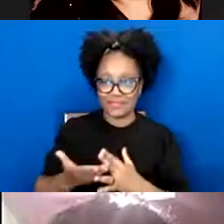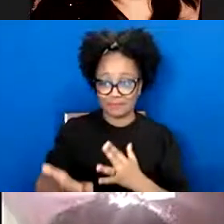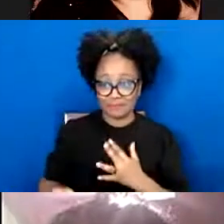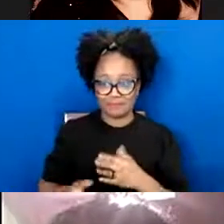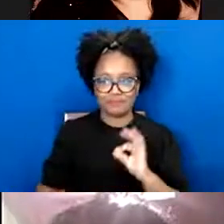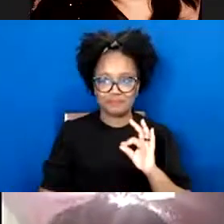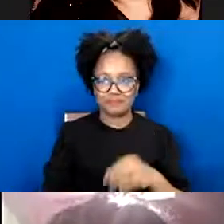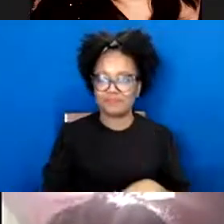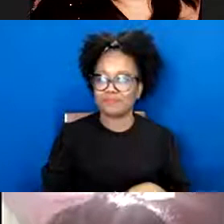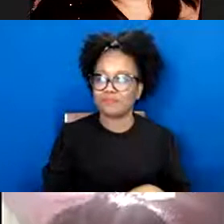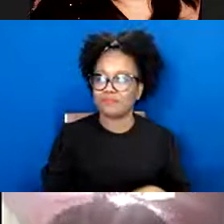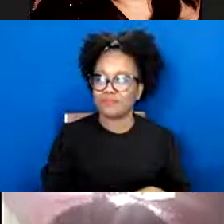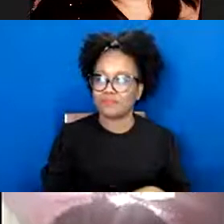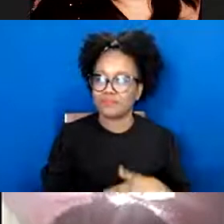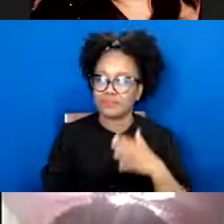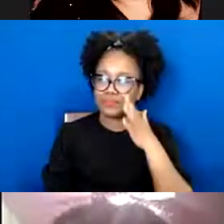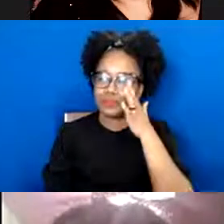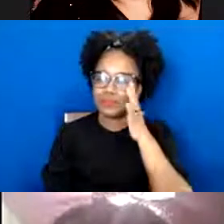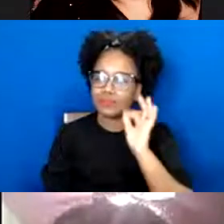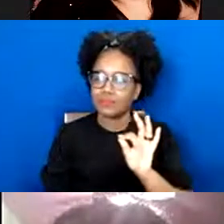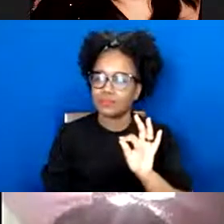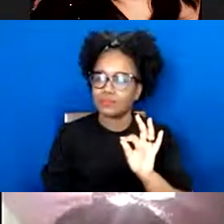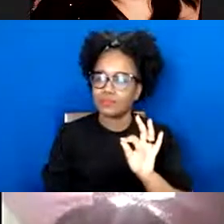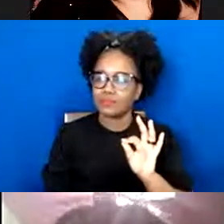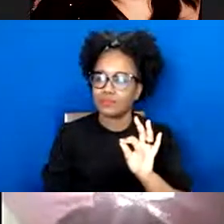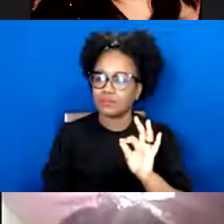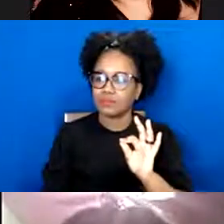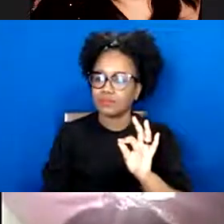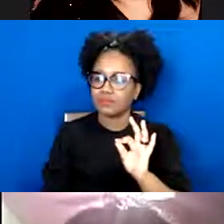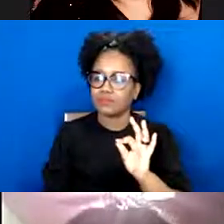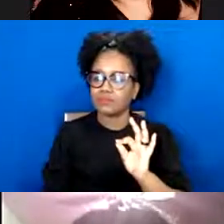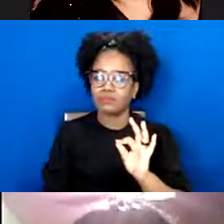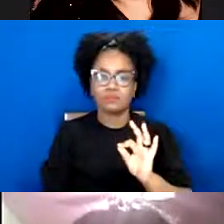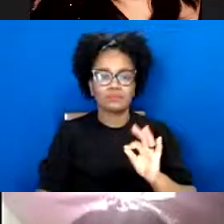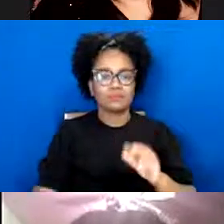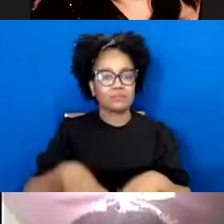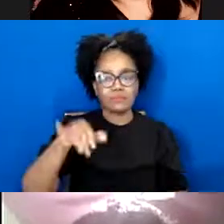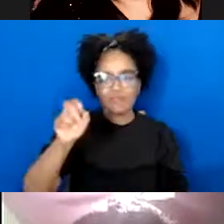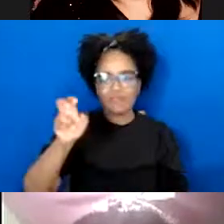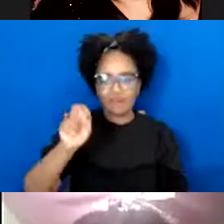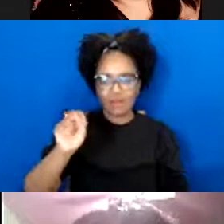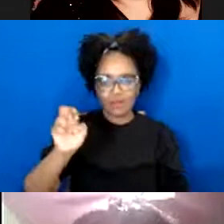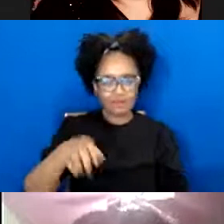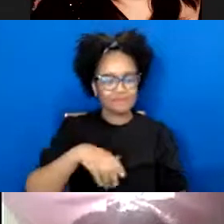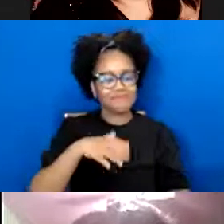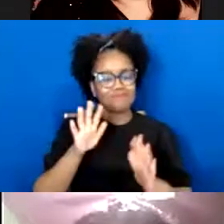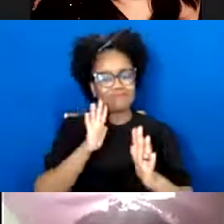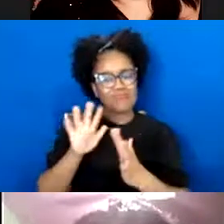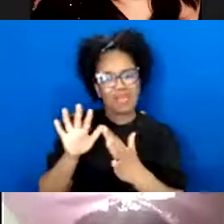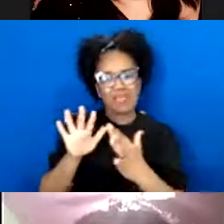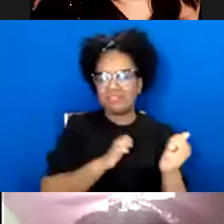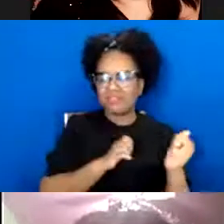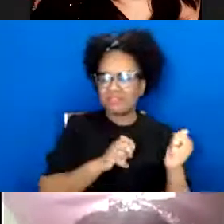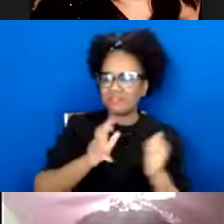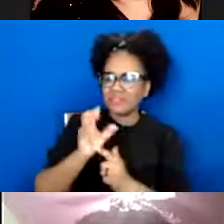Yvonne, kick it off for us. I left 30 years ago, moved away from your smell of pine and fried fish,